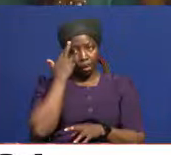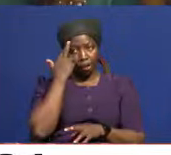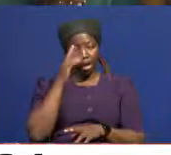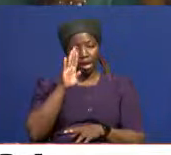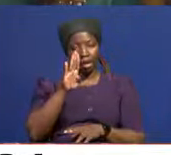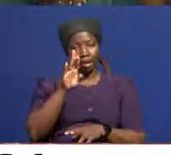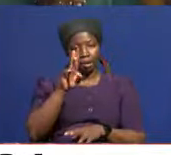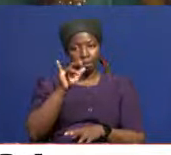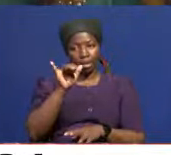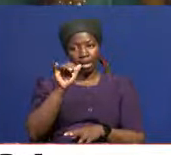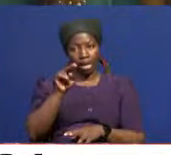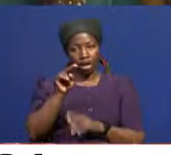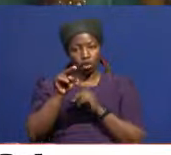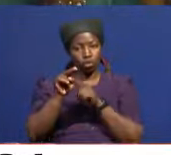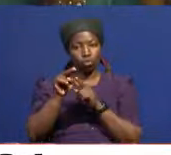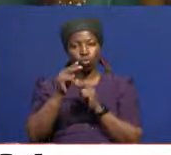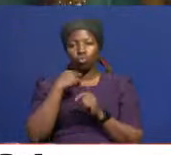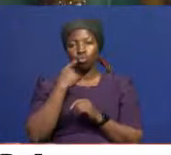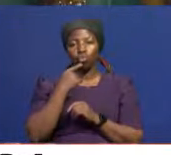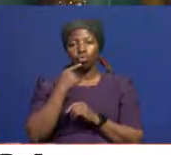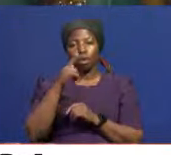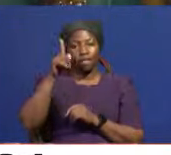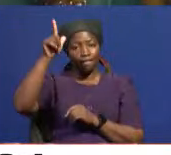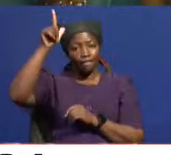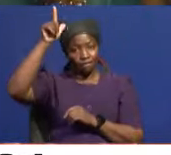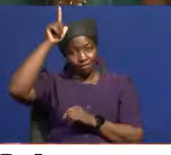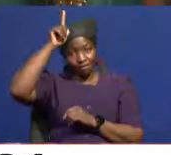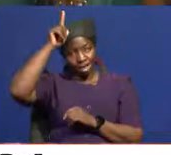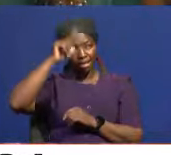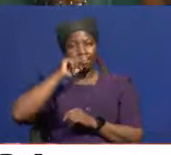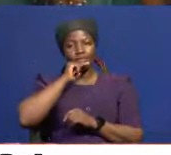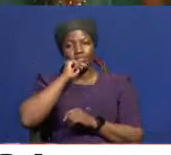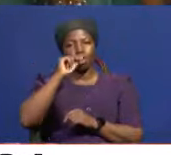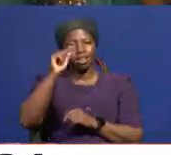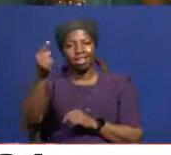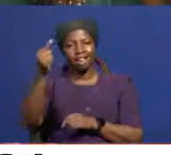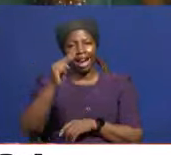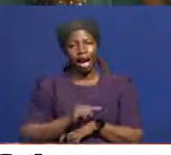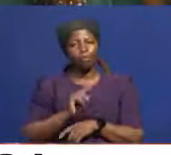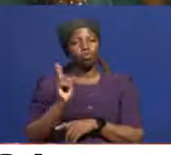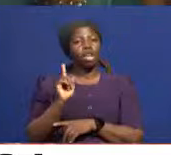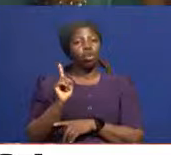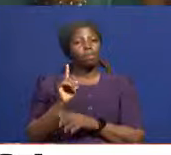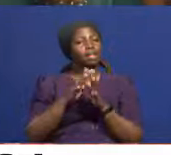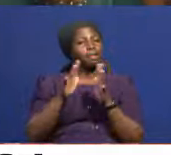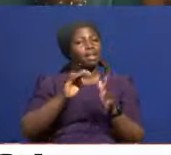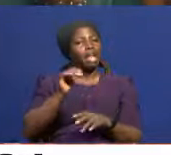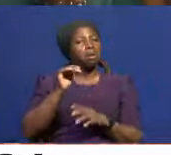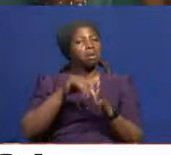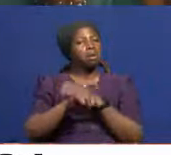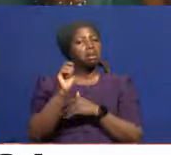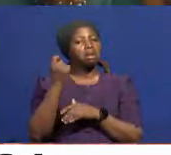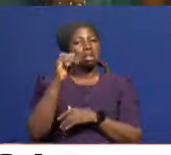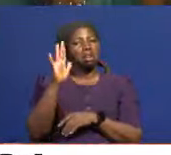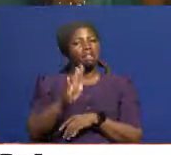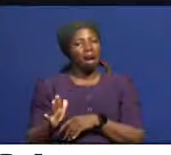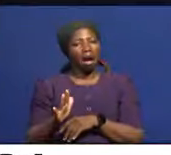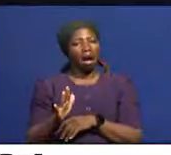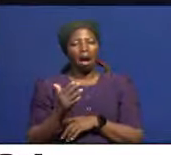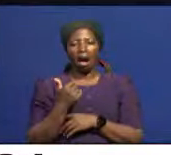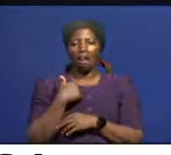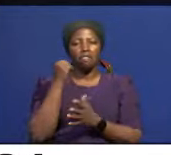Brian is a village boy. He has never come to Nairobi, the capital city of Kenya. He doesn't have a passport.